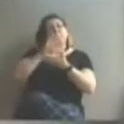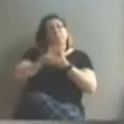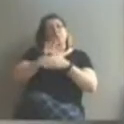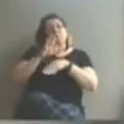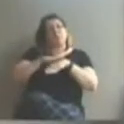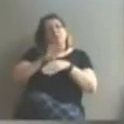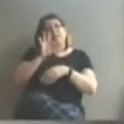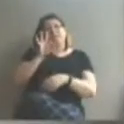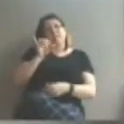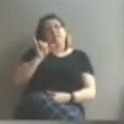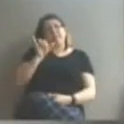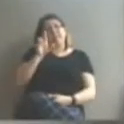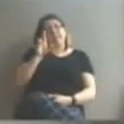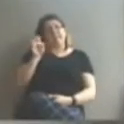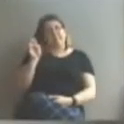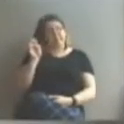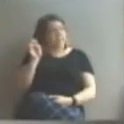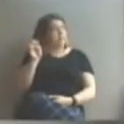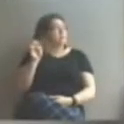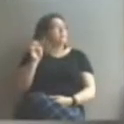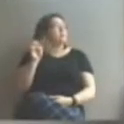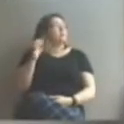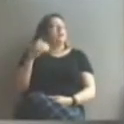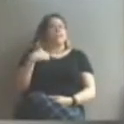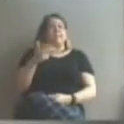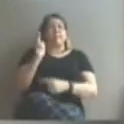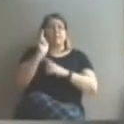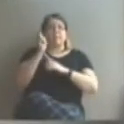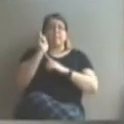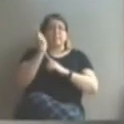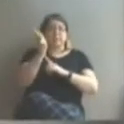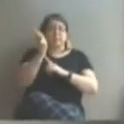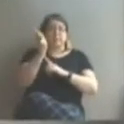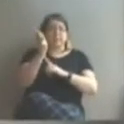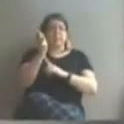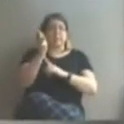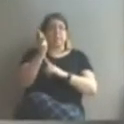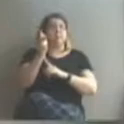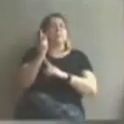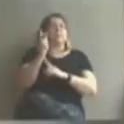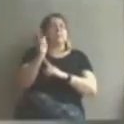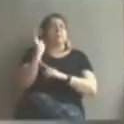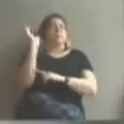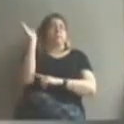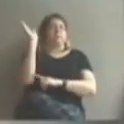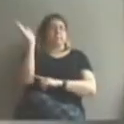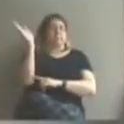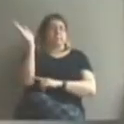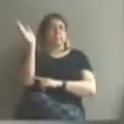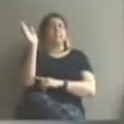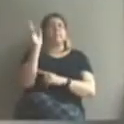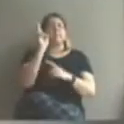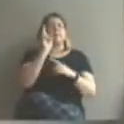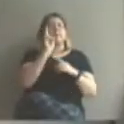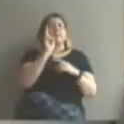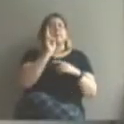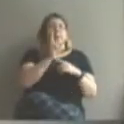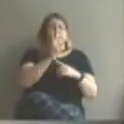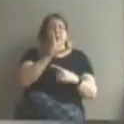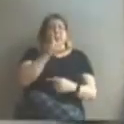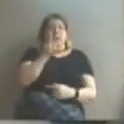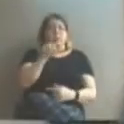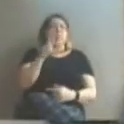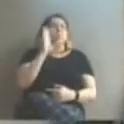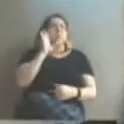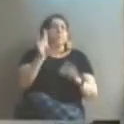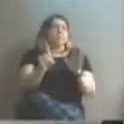Mr. Matthew, here he comes. As you know, you have 3 minutes to speak. At the 2.5 minute mark, you will